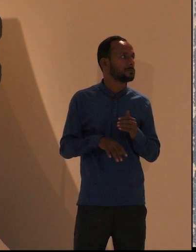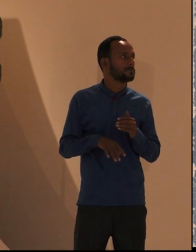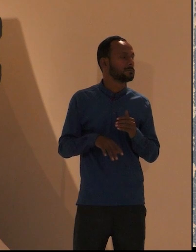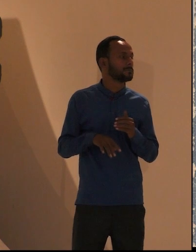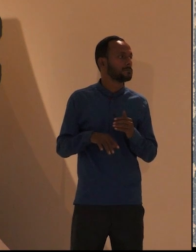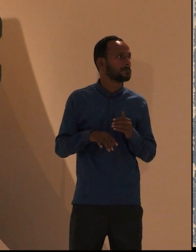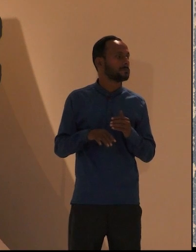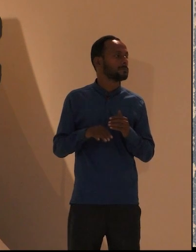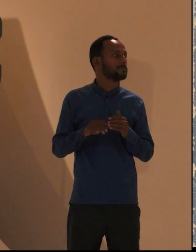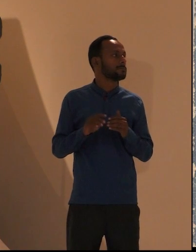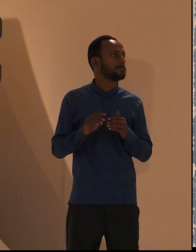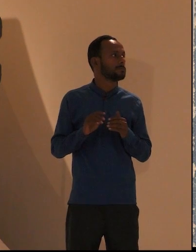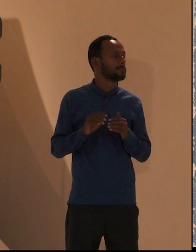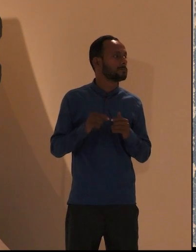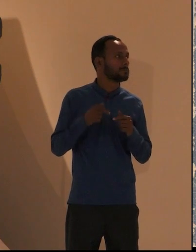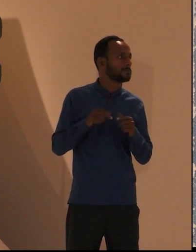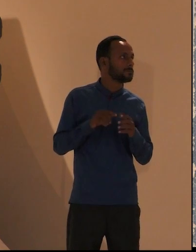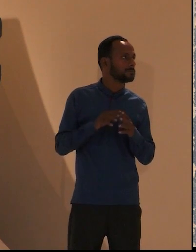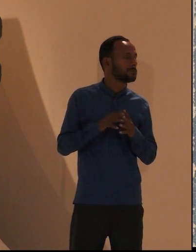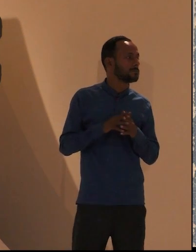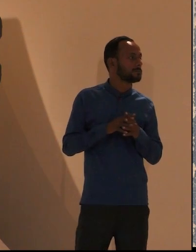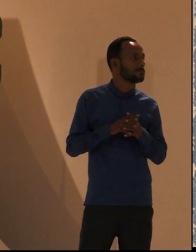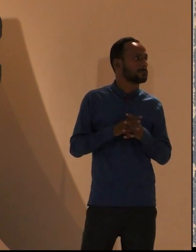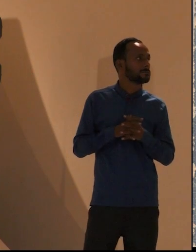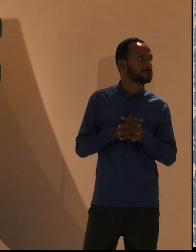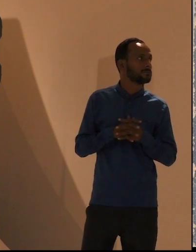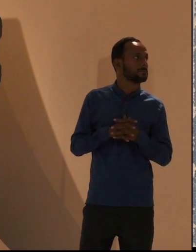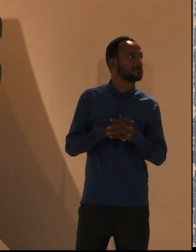all that. So these are the new archival ventures that we are going into now.